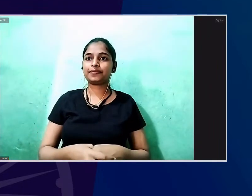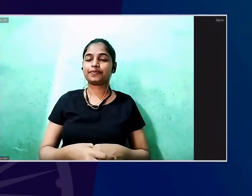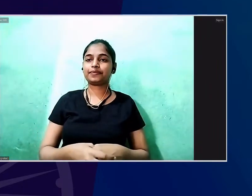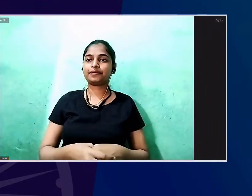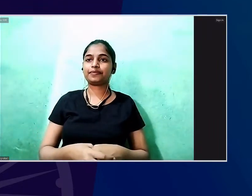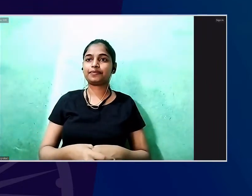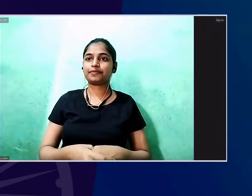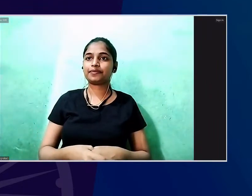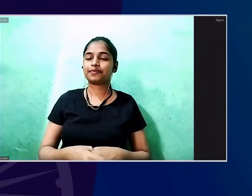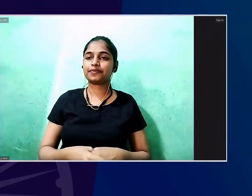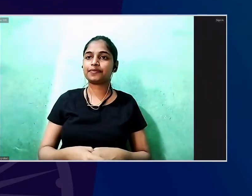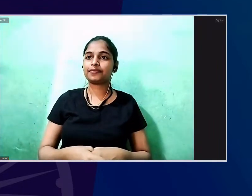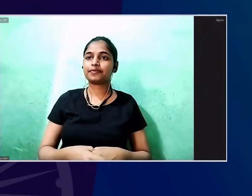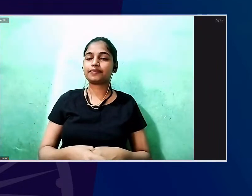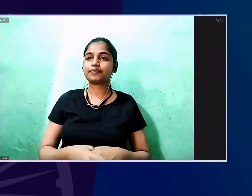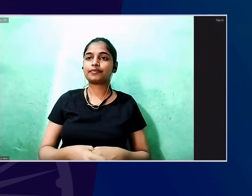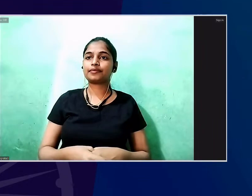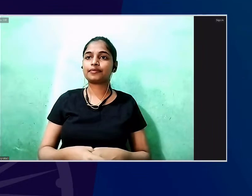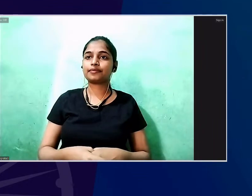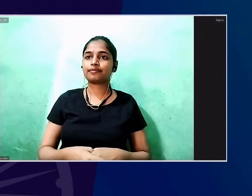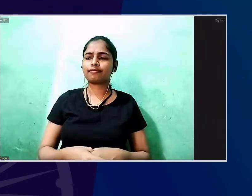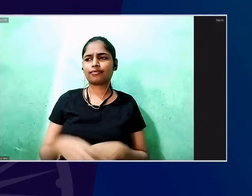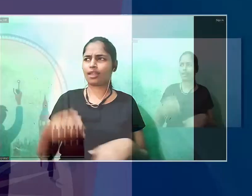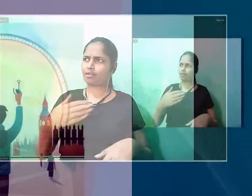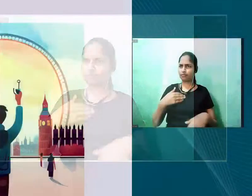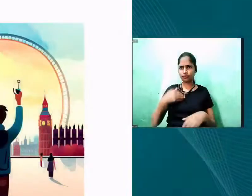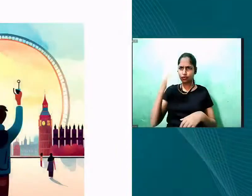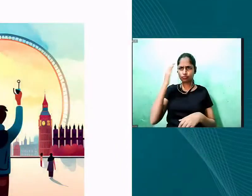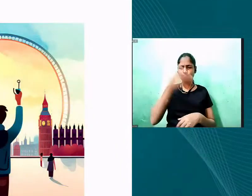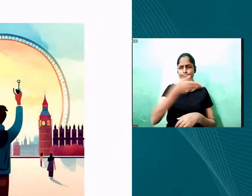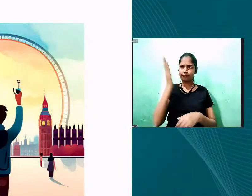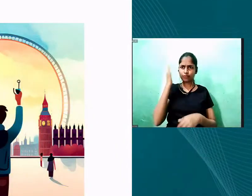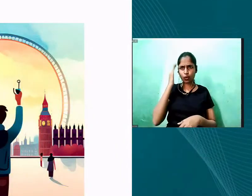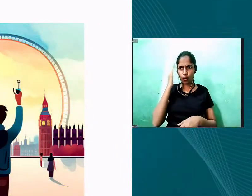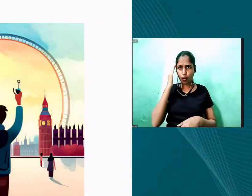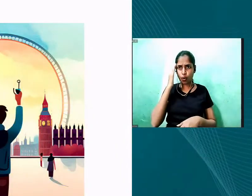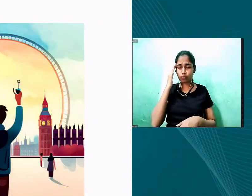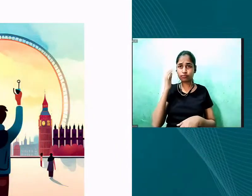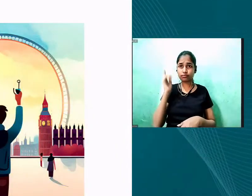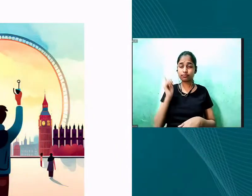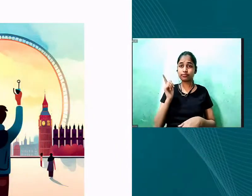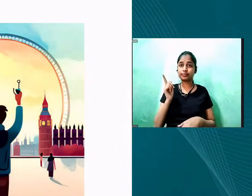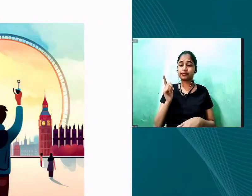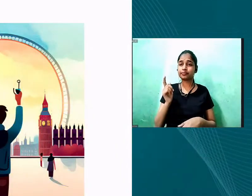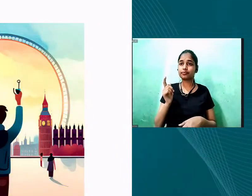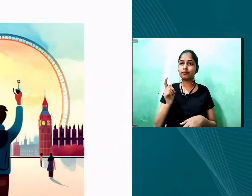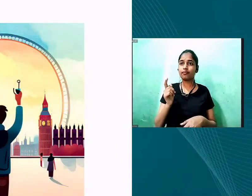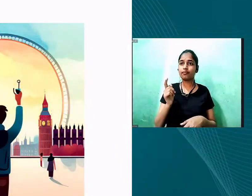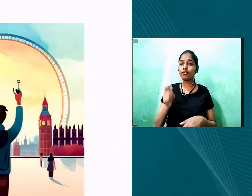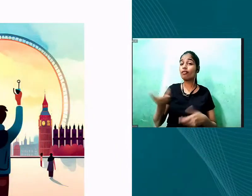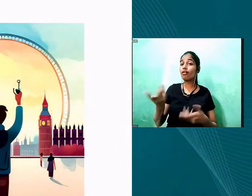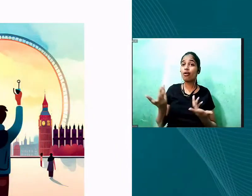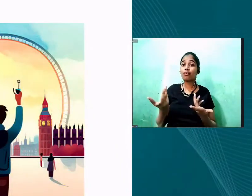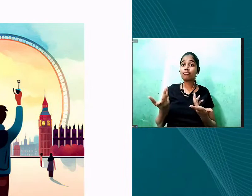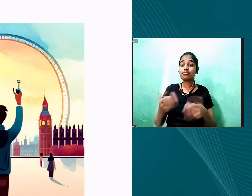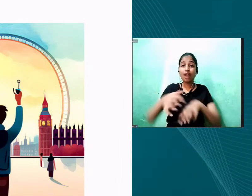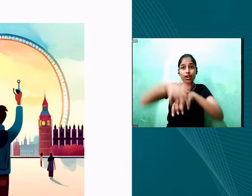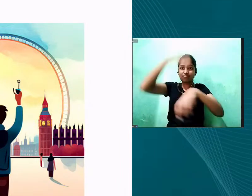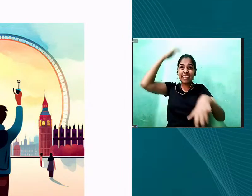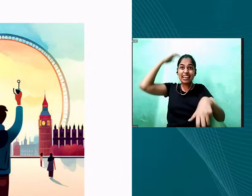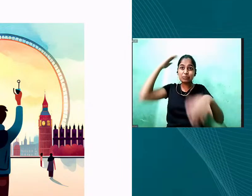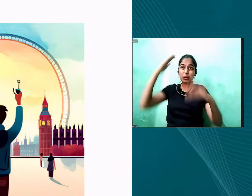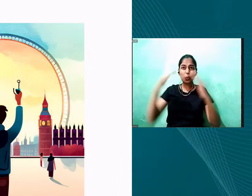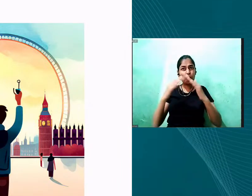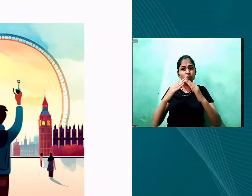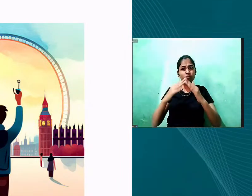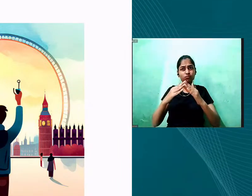And as we all know, we cannot keep the pets inside, so they used to go on walks. The writer used to take